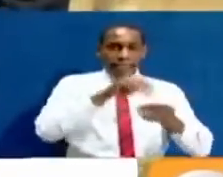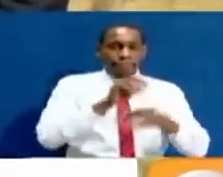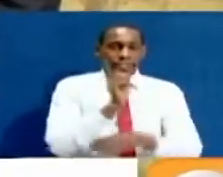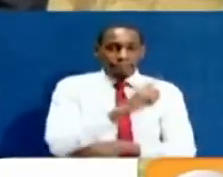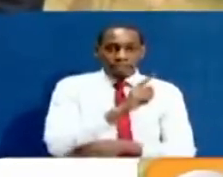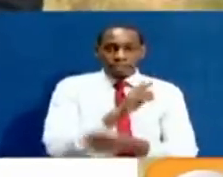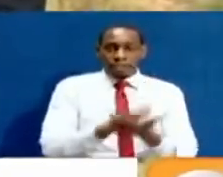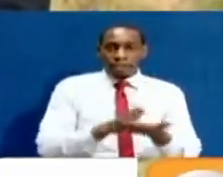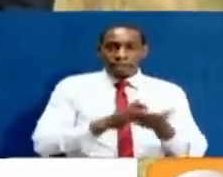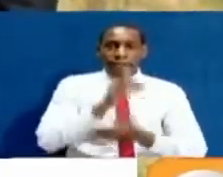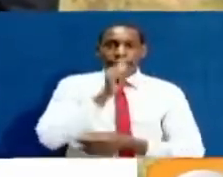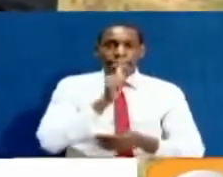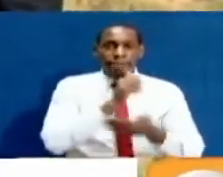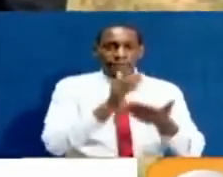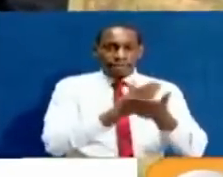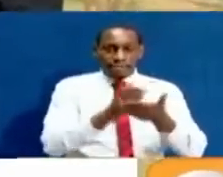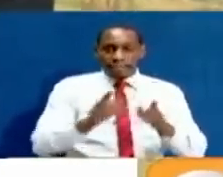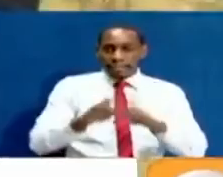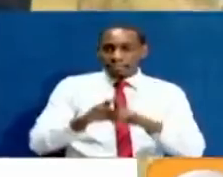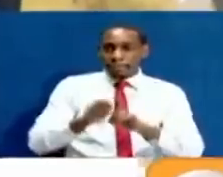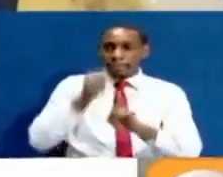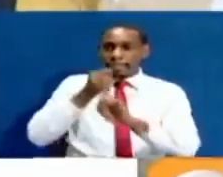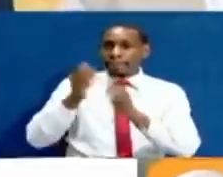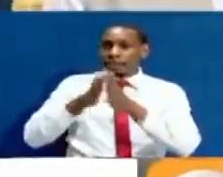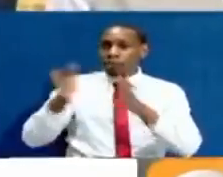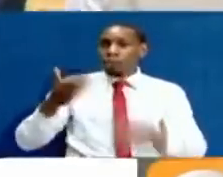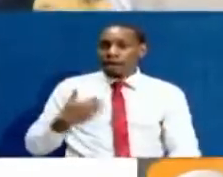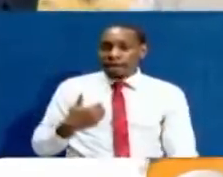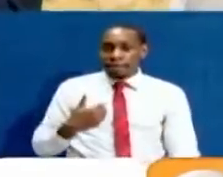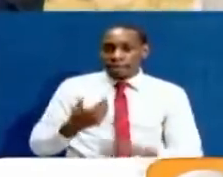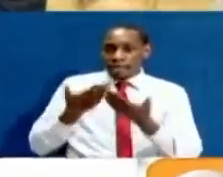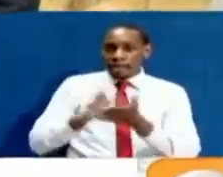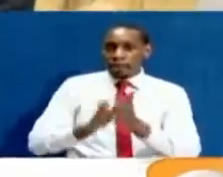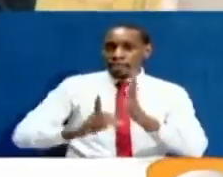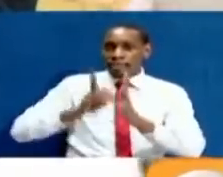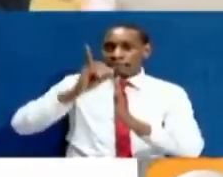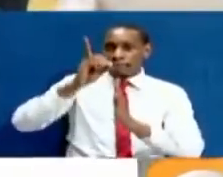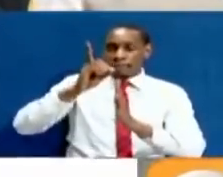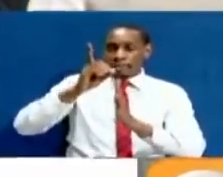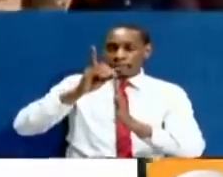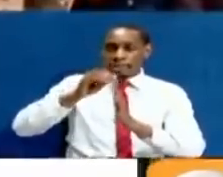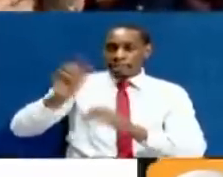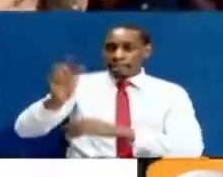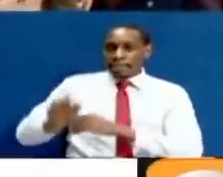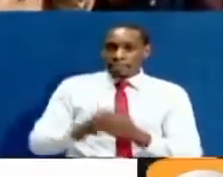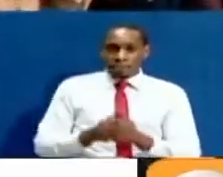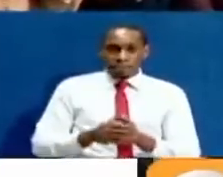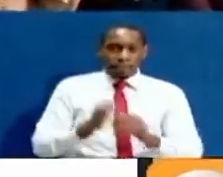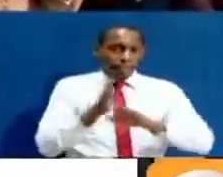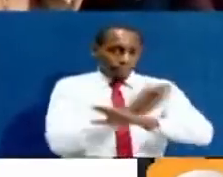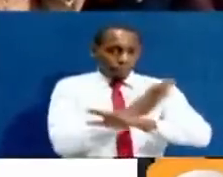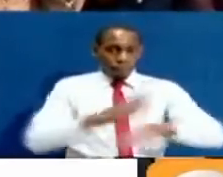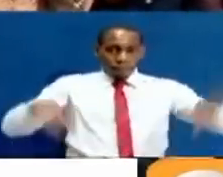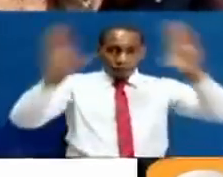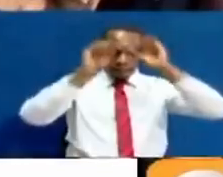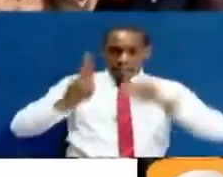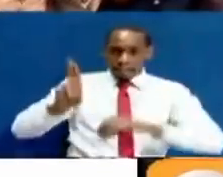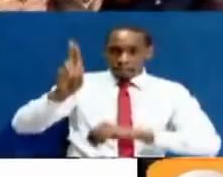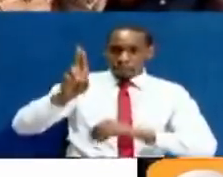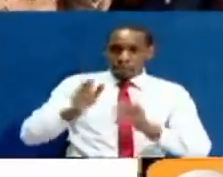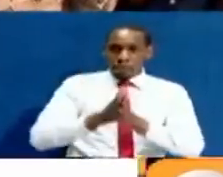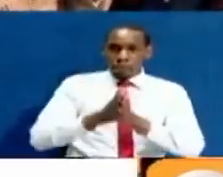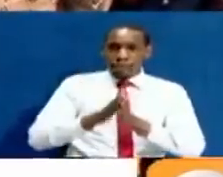invested by the private sector, but it will have a very big impact in terms of development of this area. Earlier, President Kenyatta and